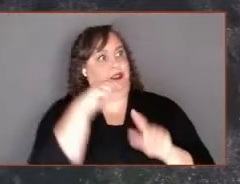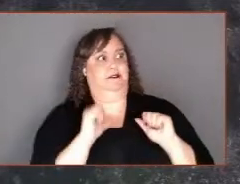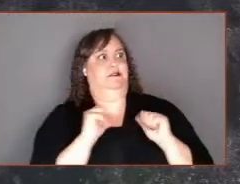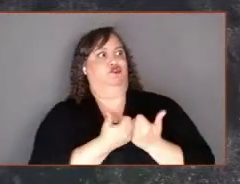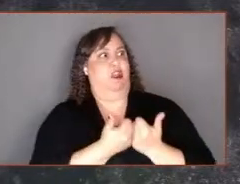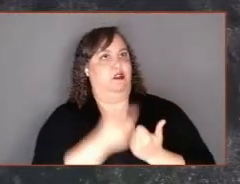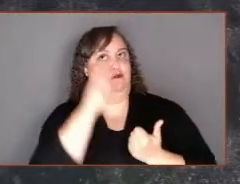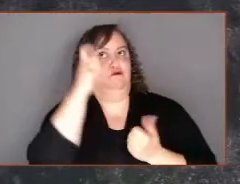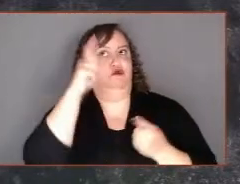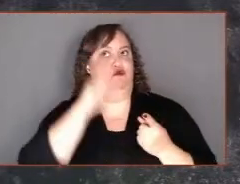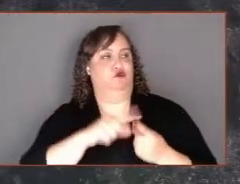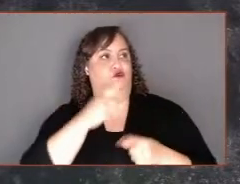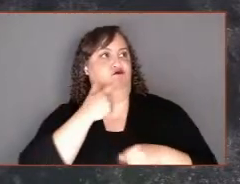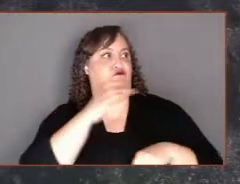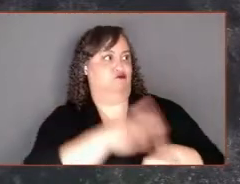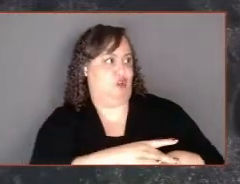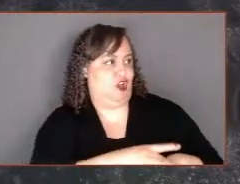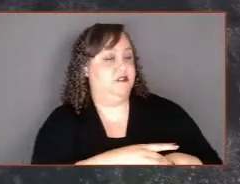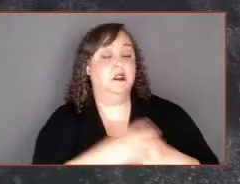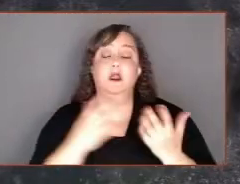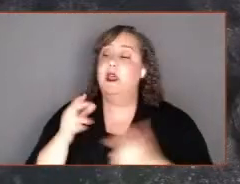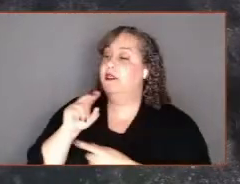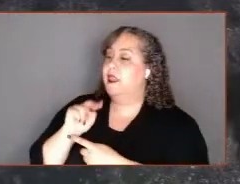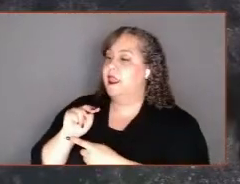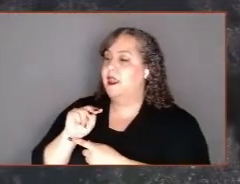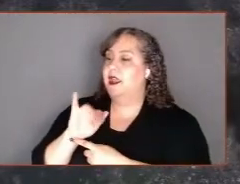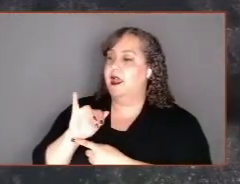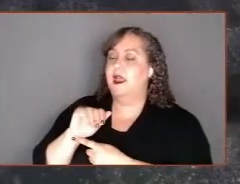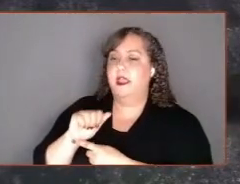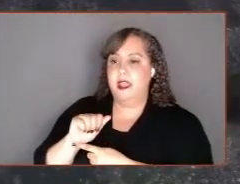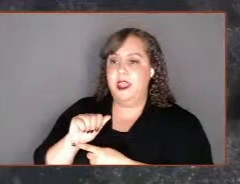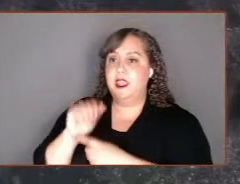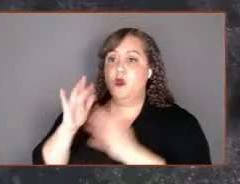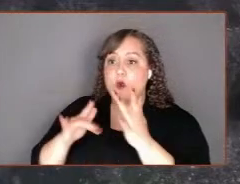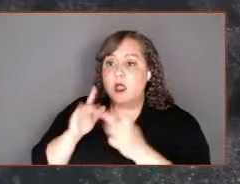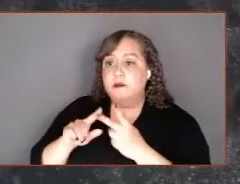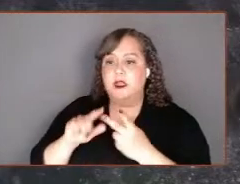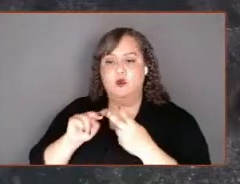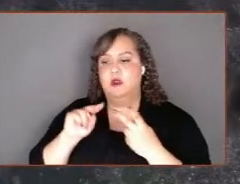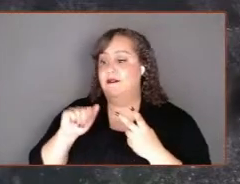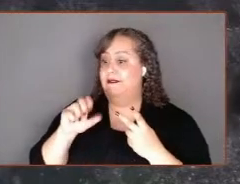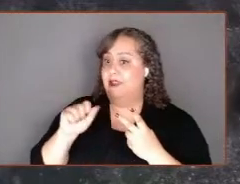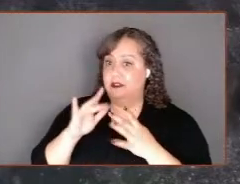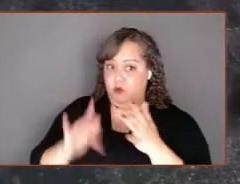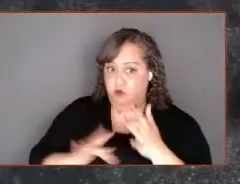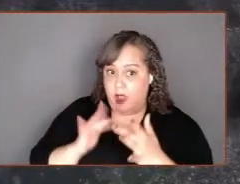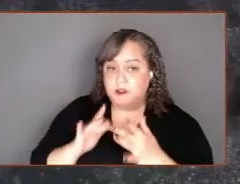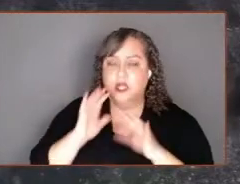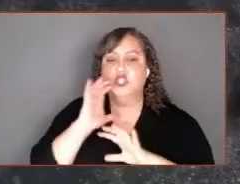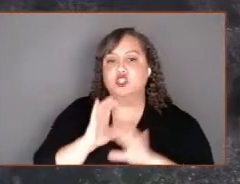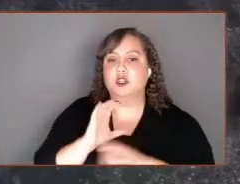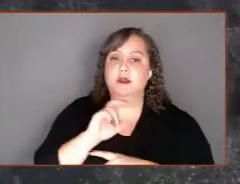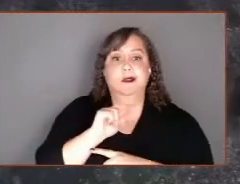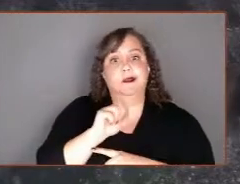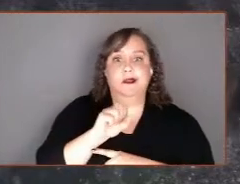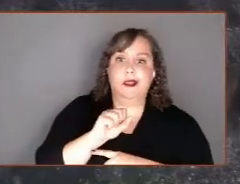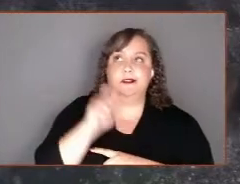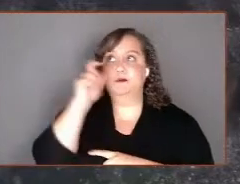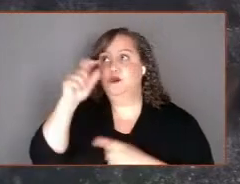So you can go to the NIA website or to the NASA website and just do a search, do NASA Moon to Mars Ice and Prospecting